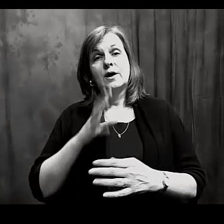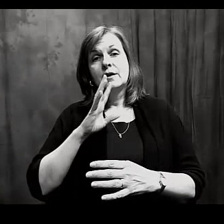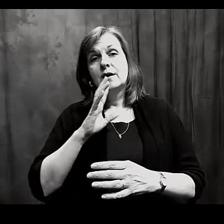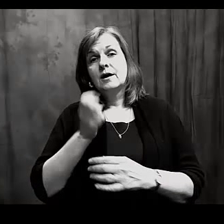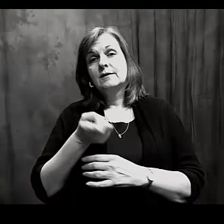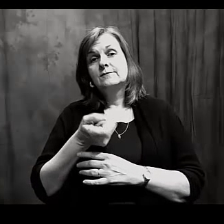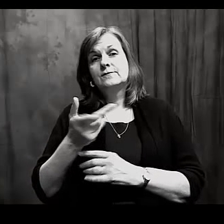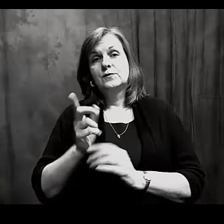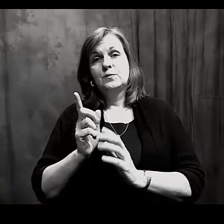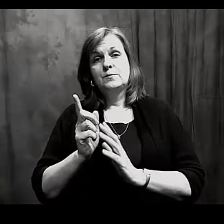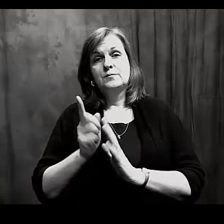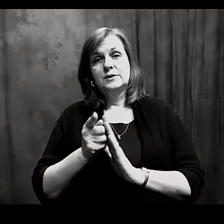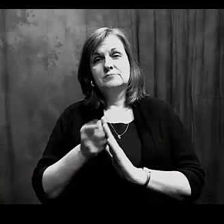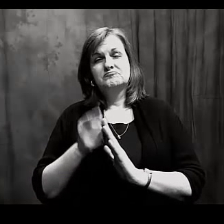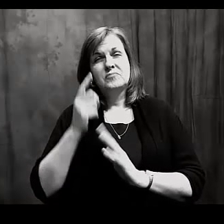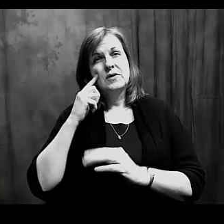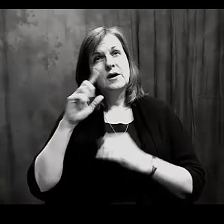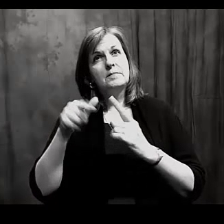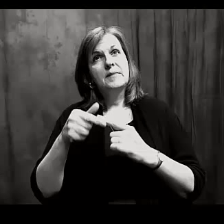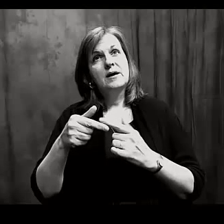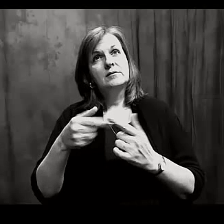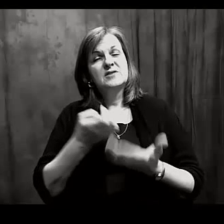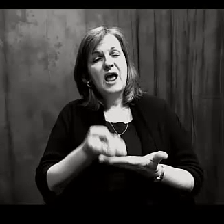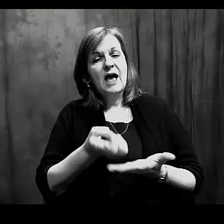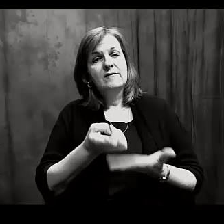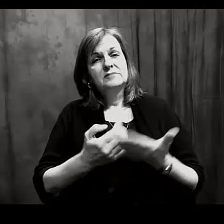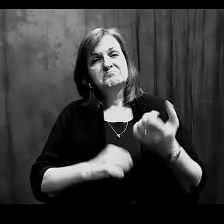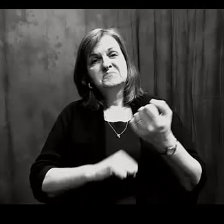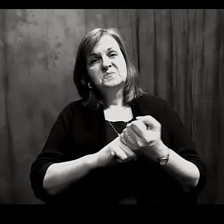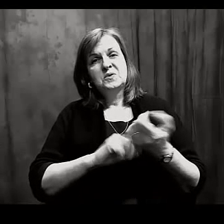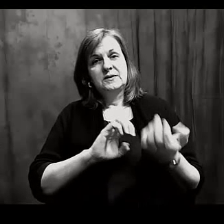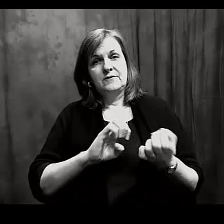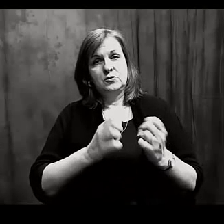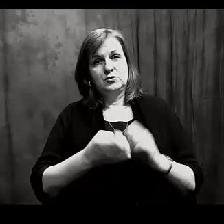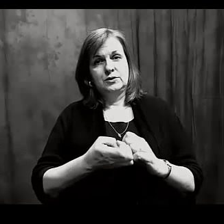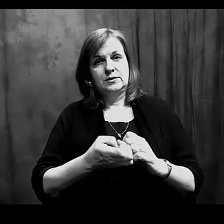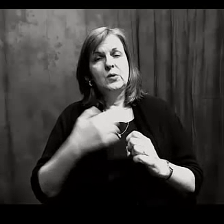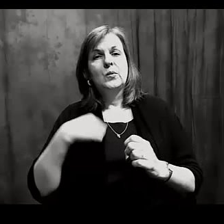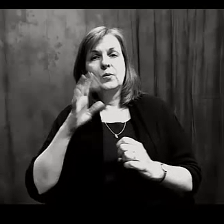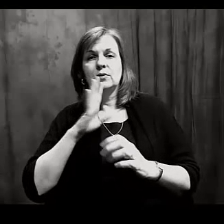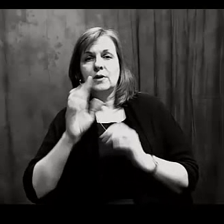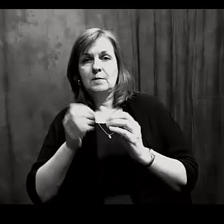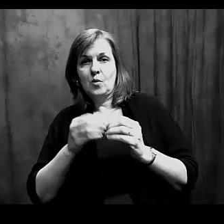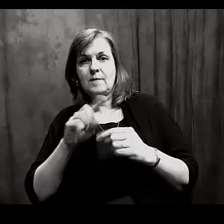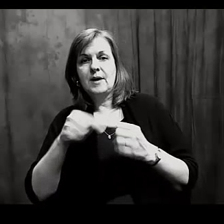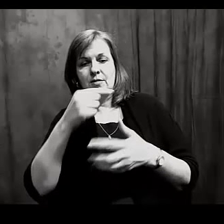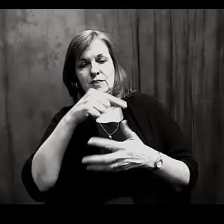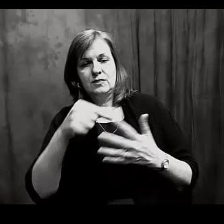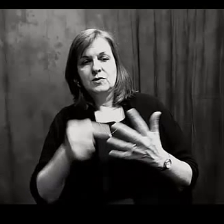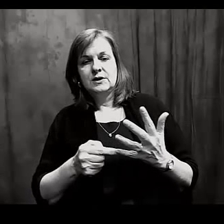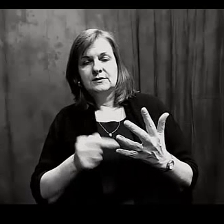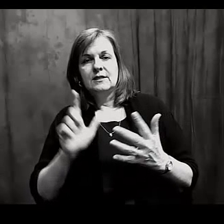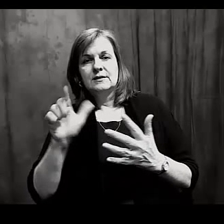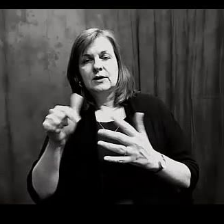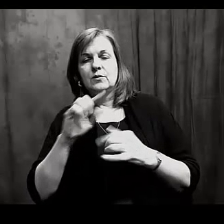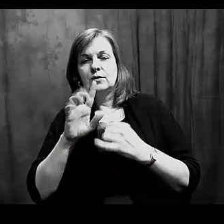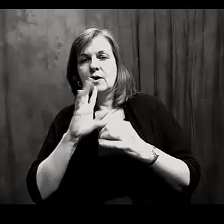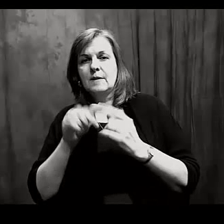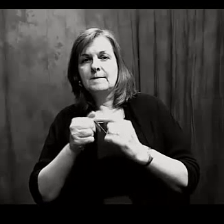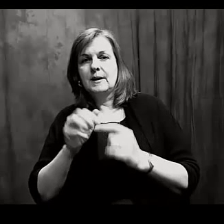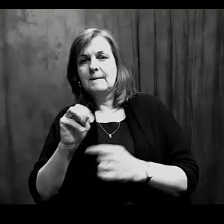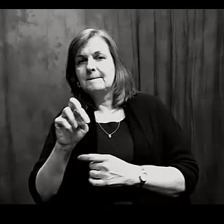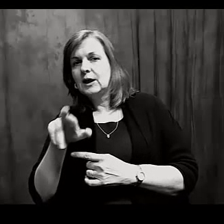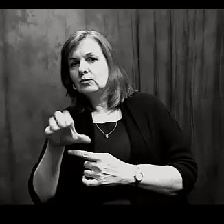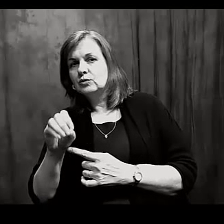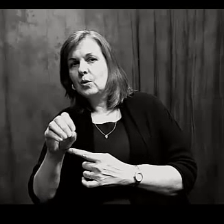I want to spend a few minutes thinking about evidence for evolution. We're going to come back to all of these things in micro